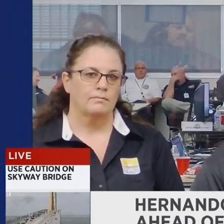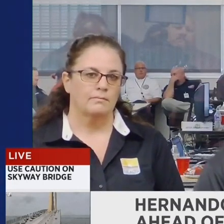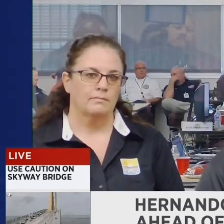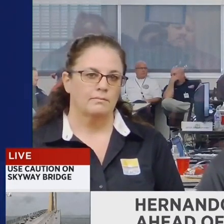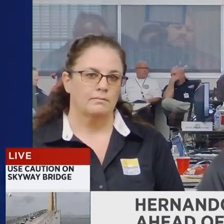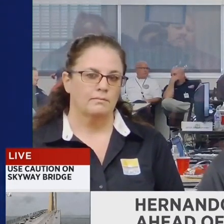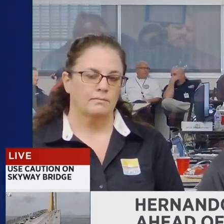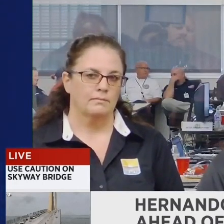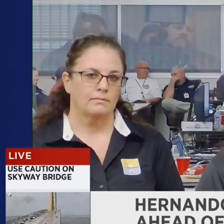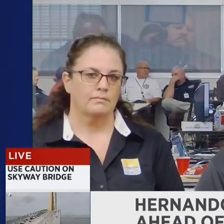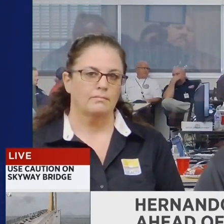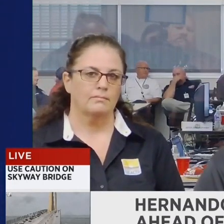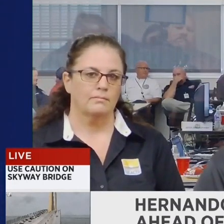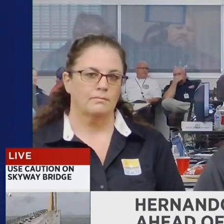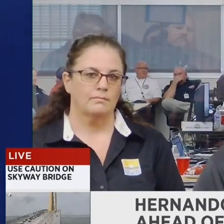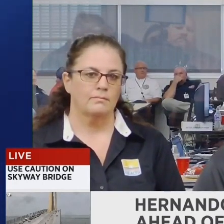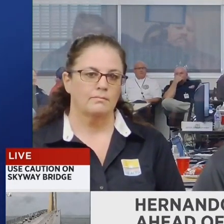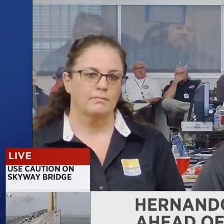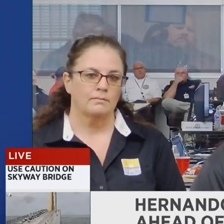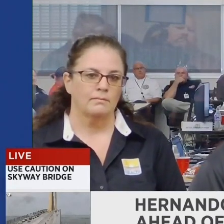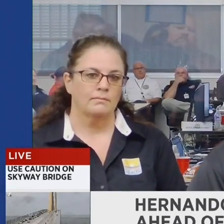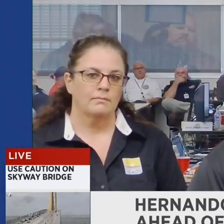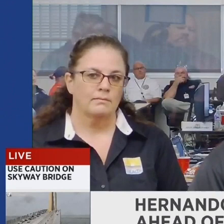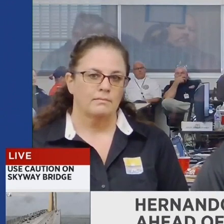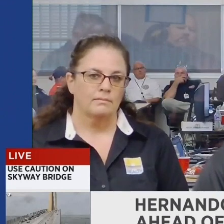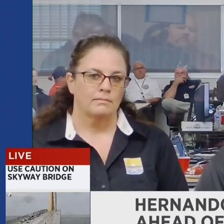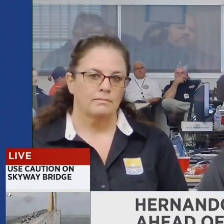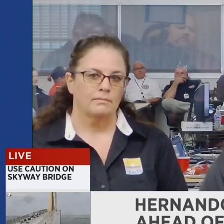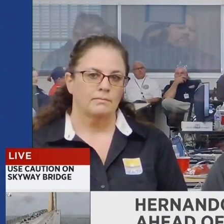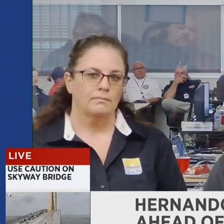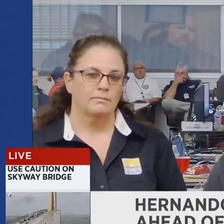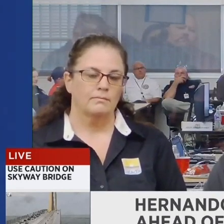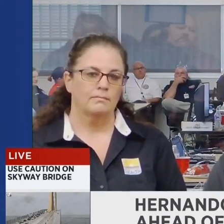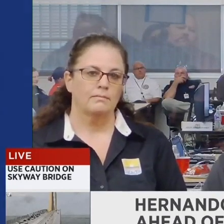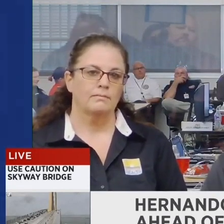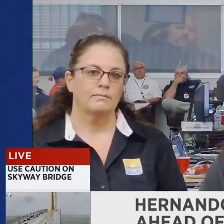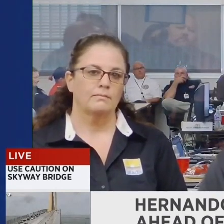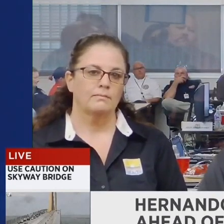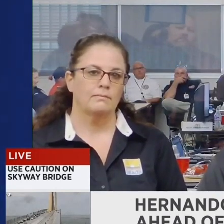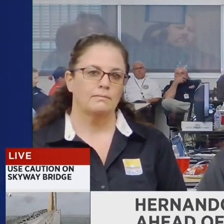So that's always a concern. Any other questions?